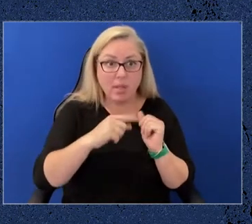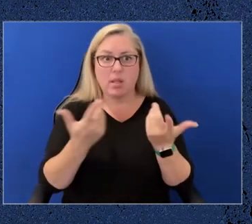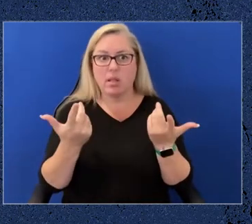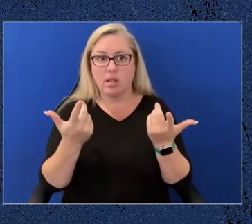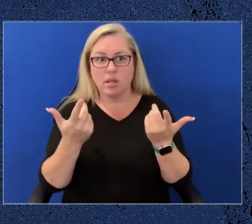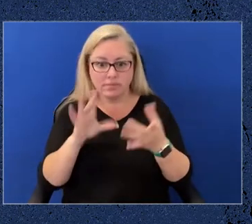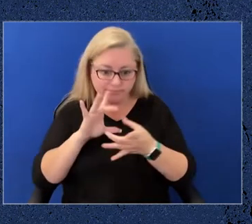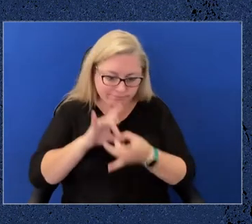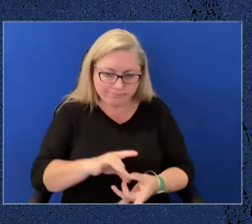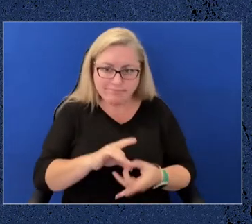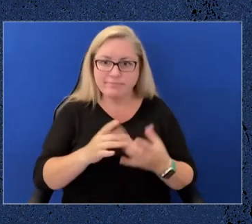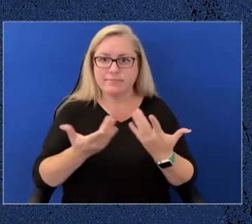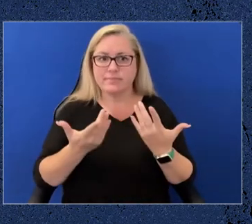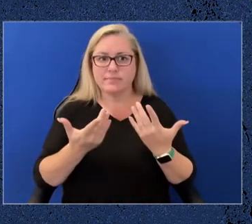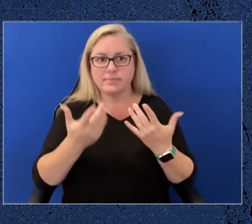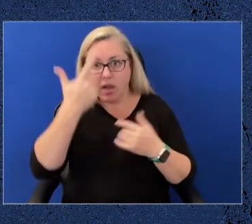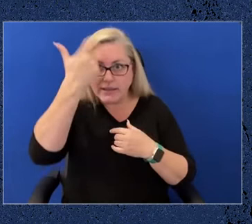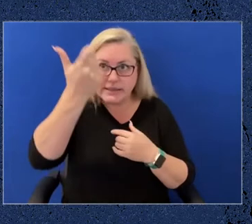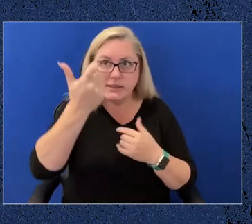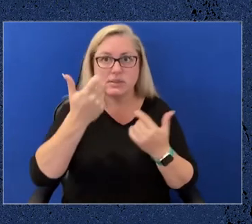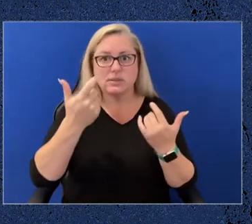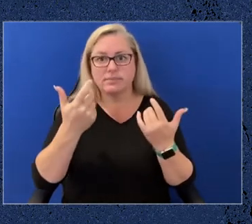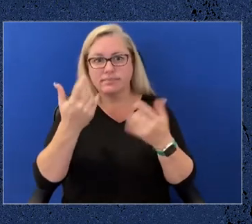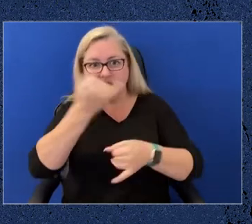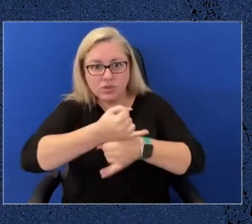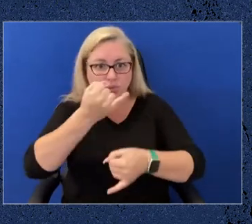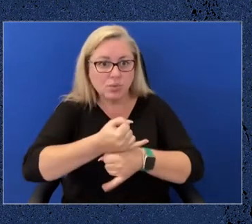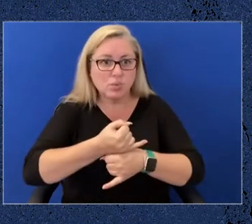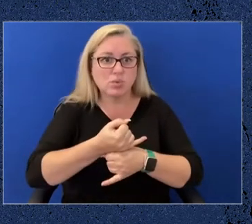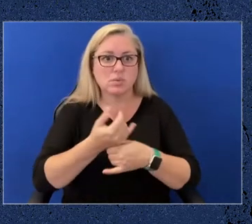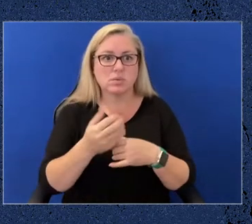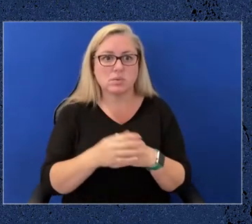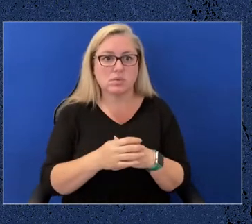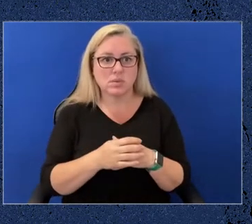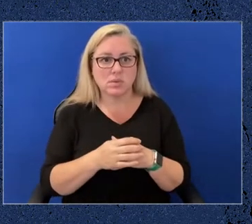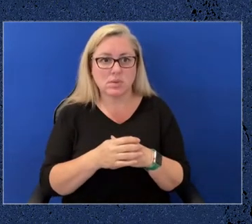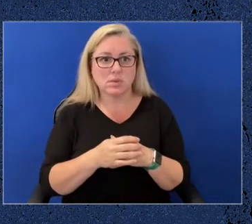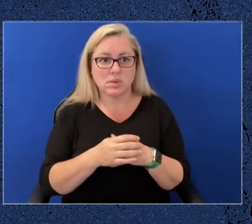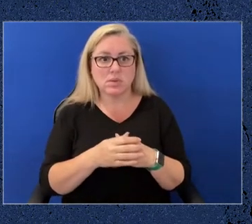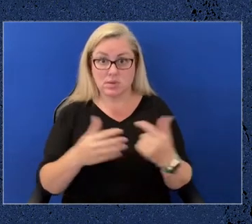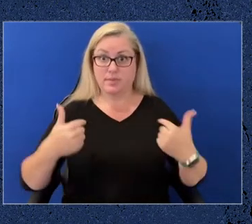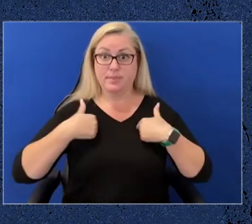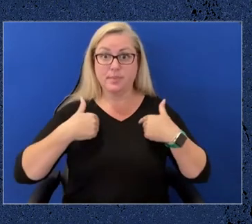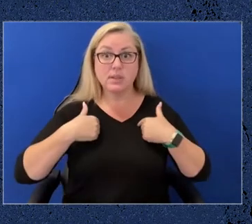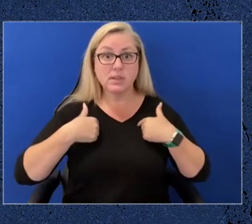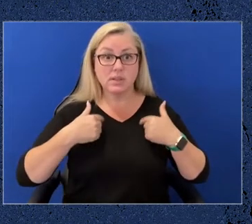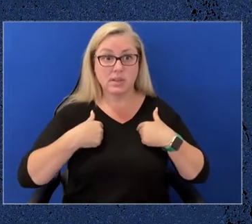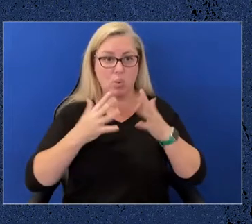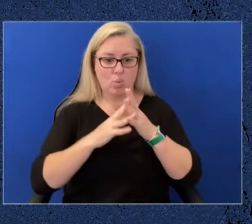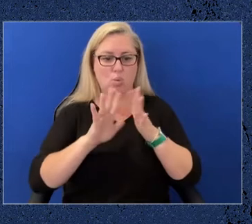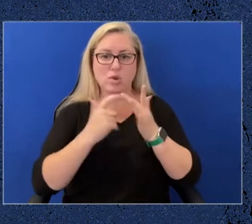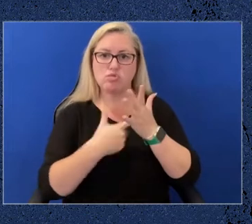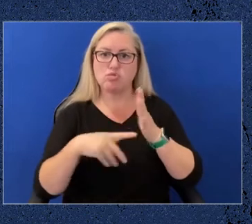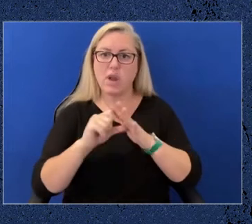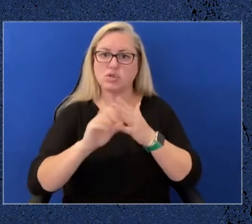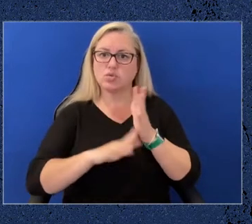with ideas and institutions. So it behooves me as a Wiradjuri person who operates in this